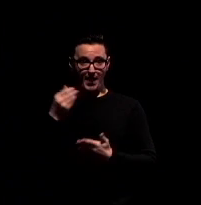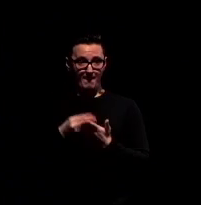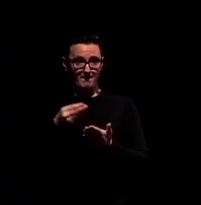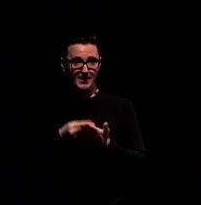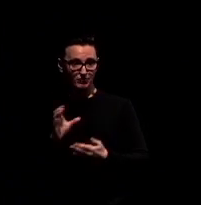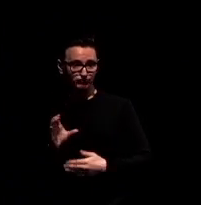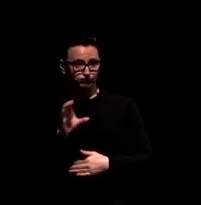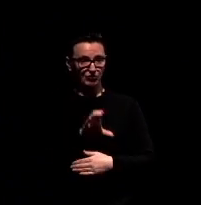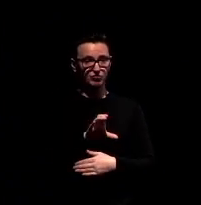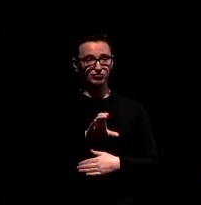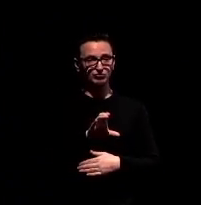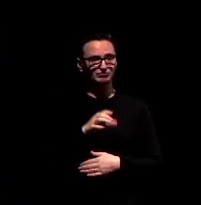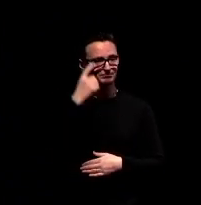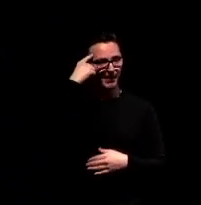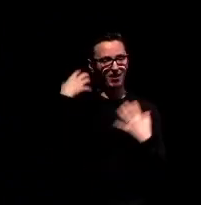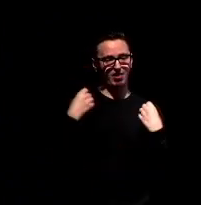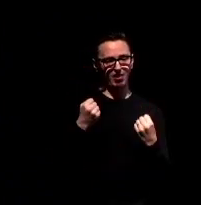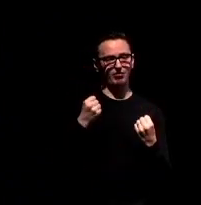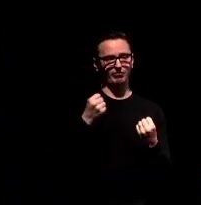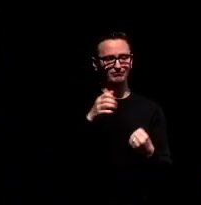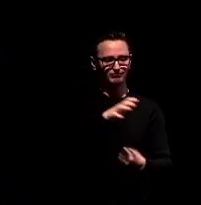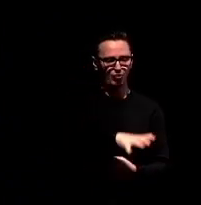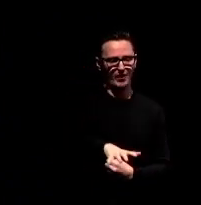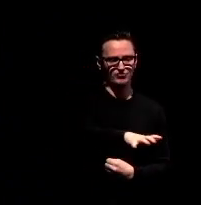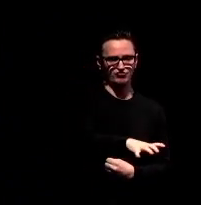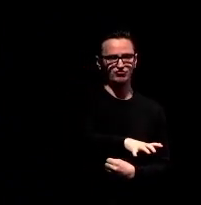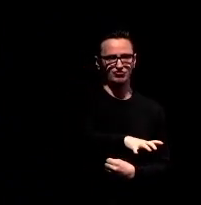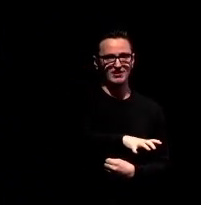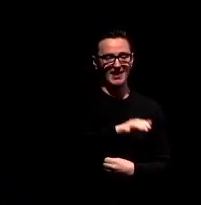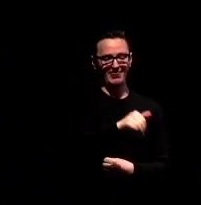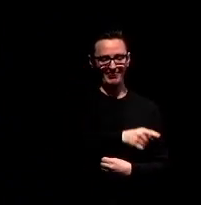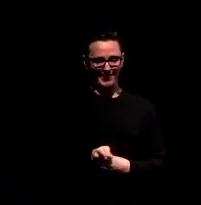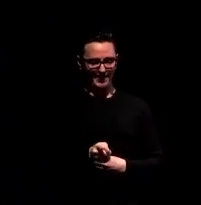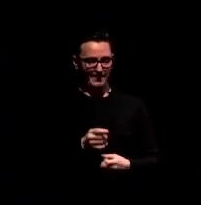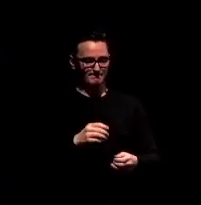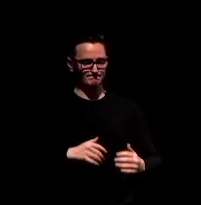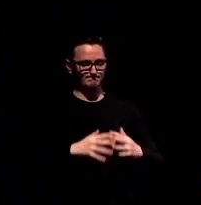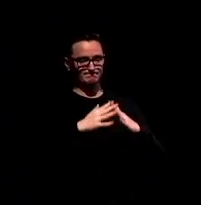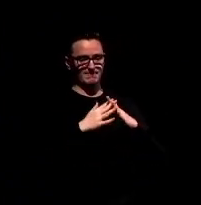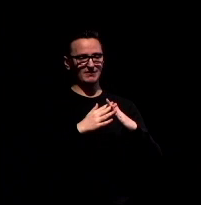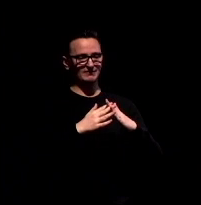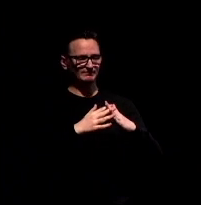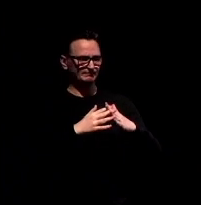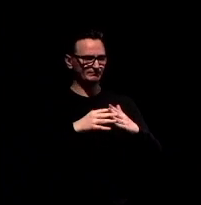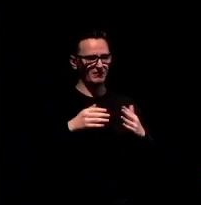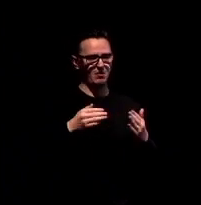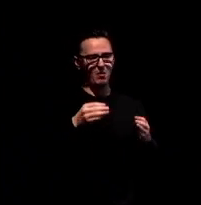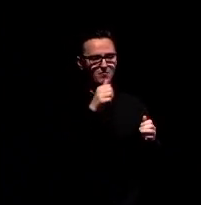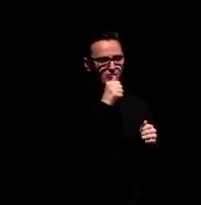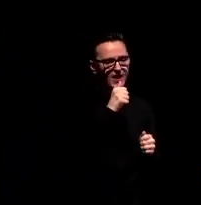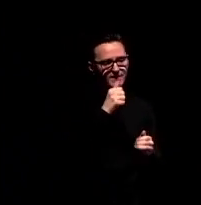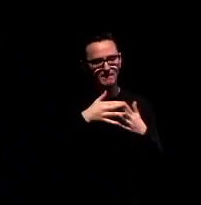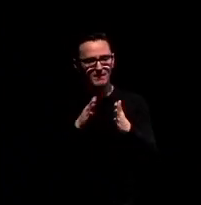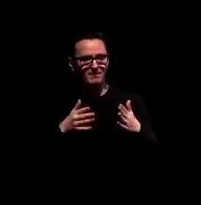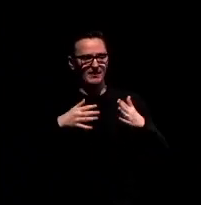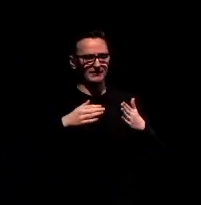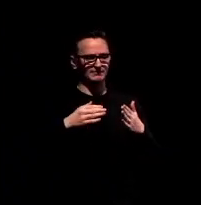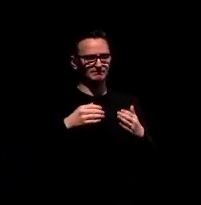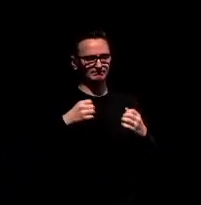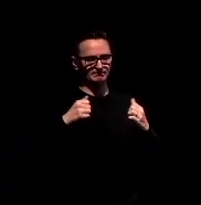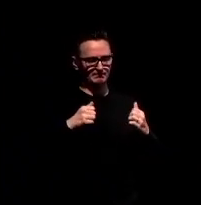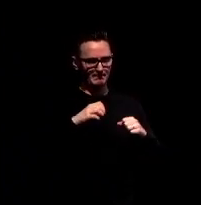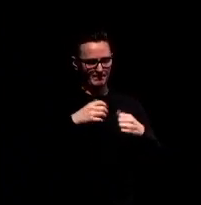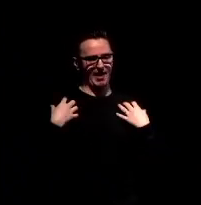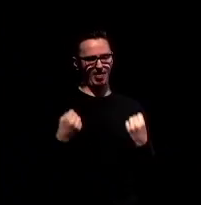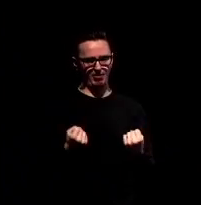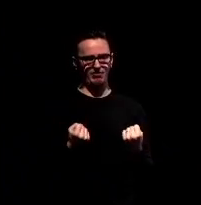then co-locate in the school. So they can bill private and public insurance. There's a firewall between the education and the healthcare